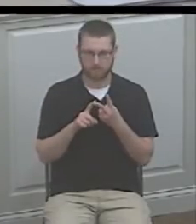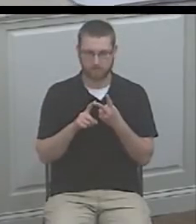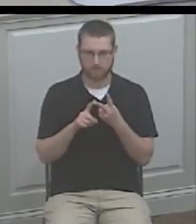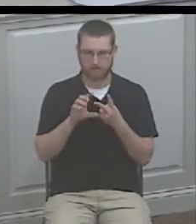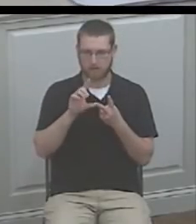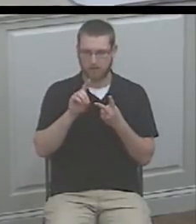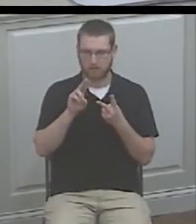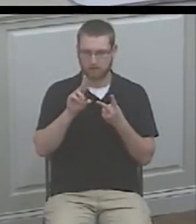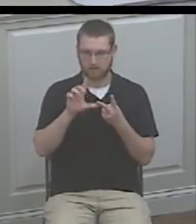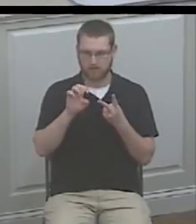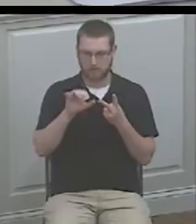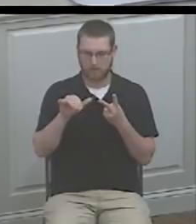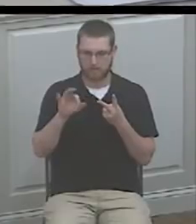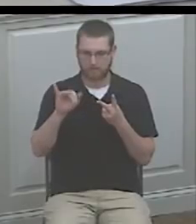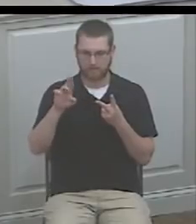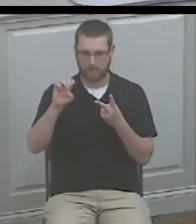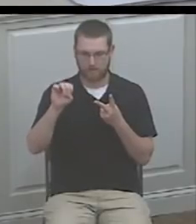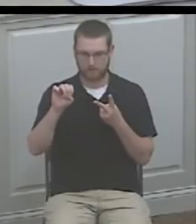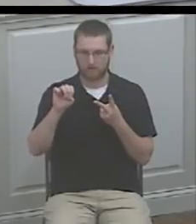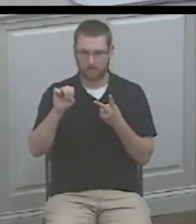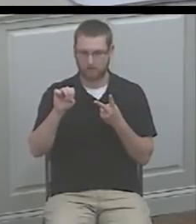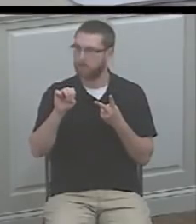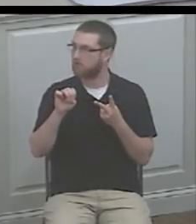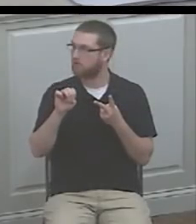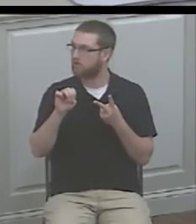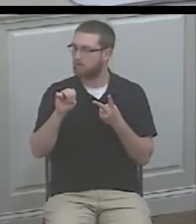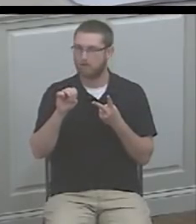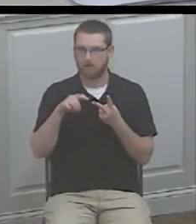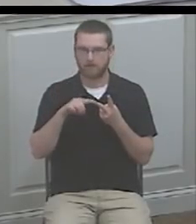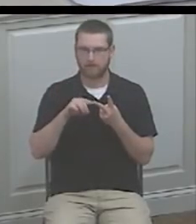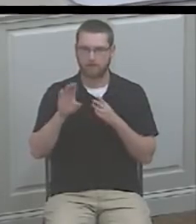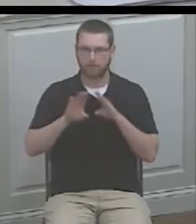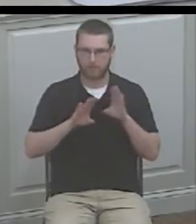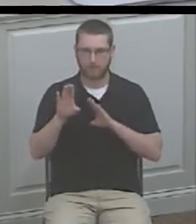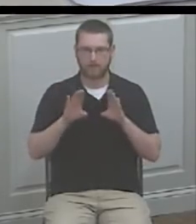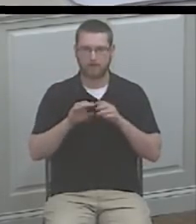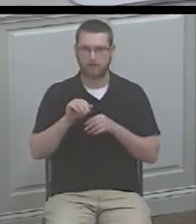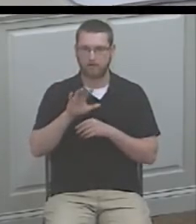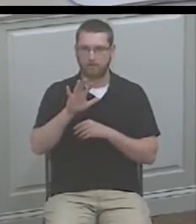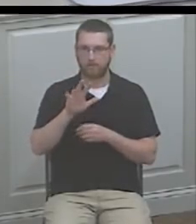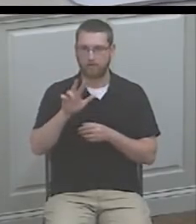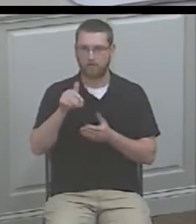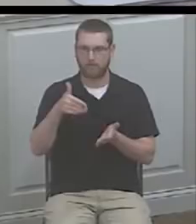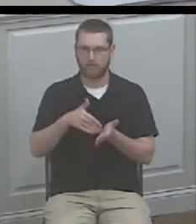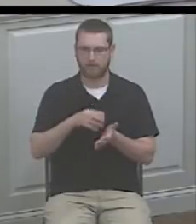Fire, doing business as Bluegrass Fire Equipment, award the bid of